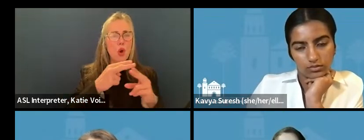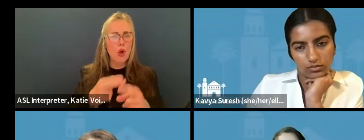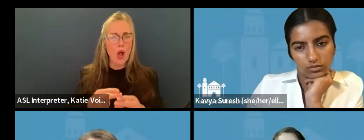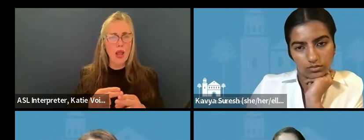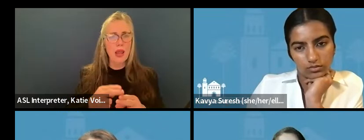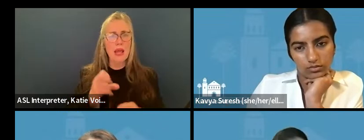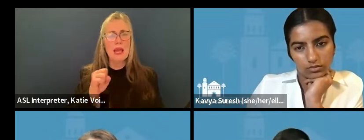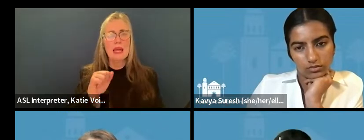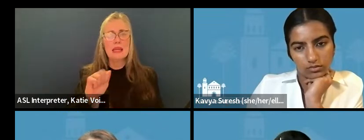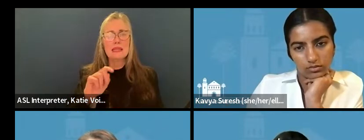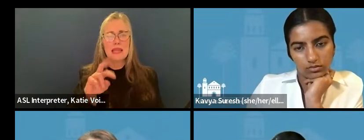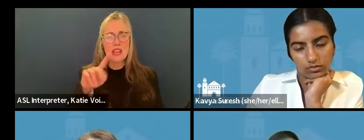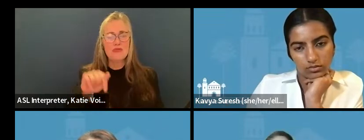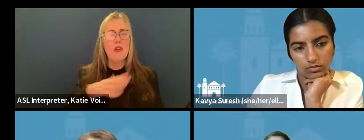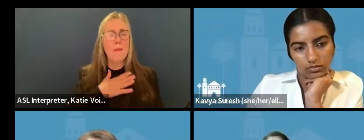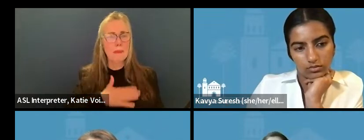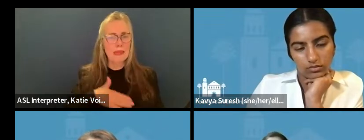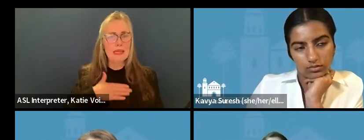roll call on this?